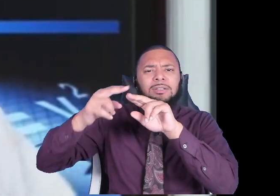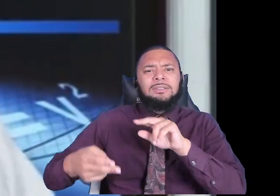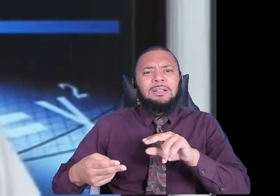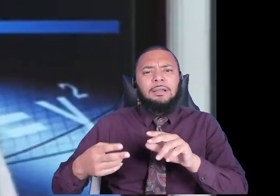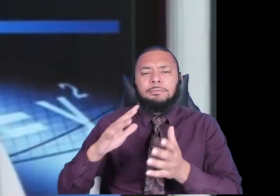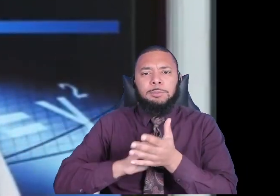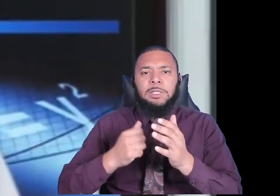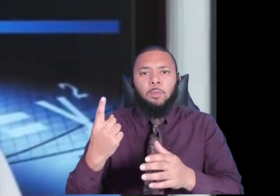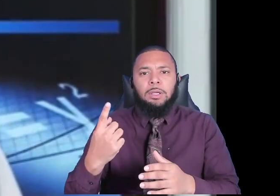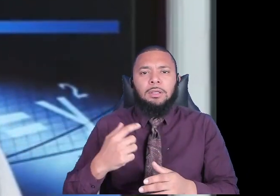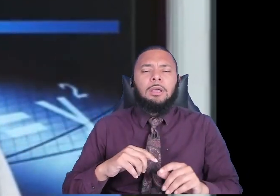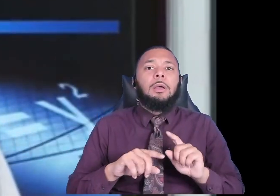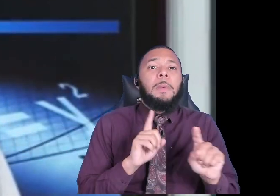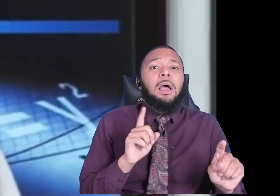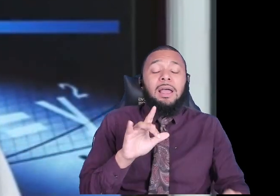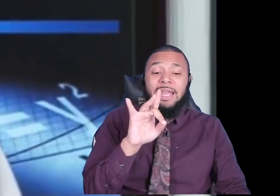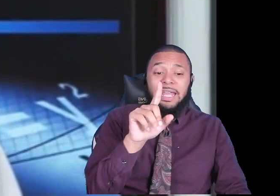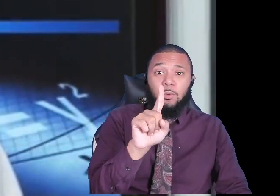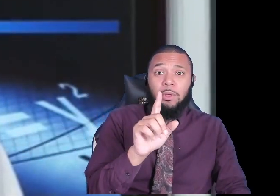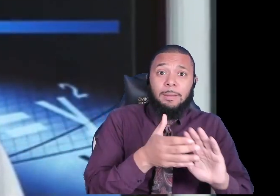an 81 into a 27?